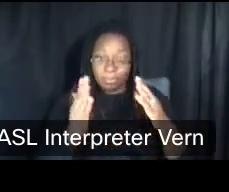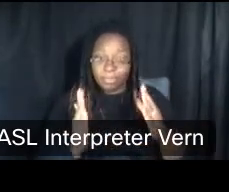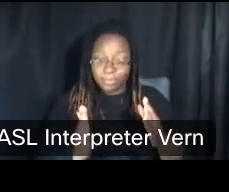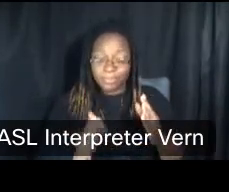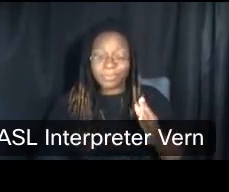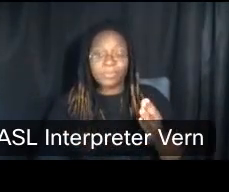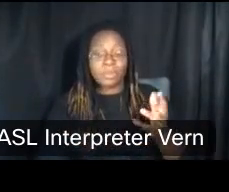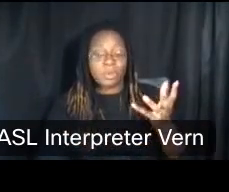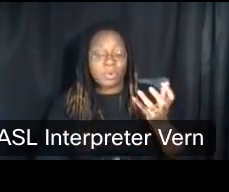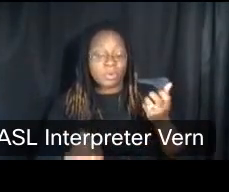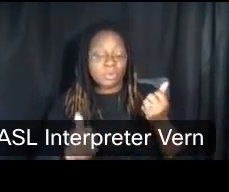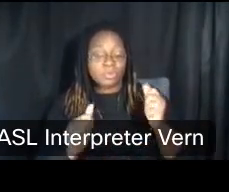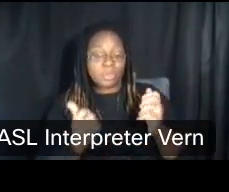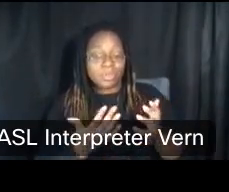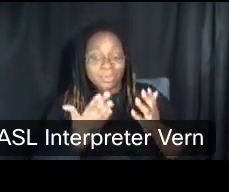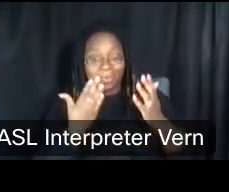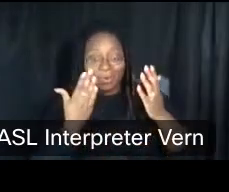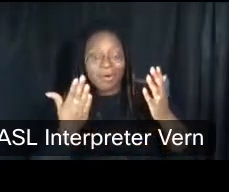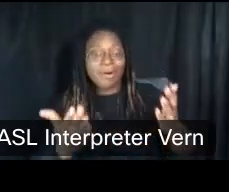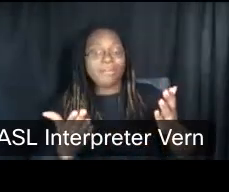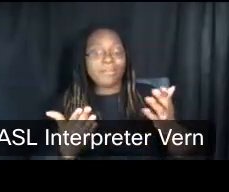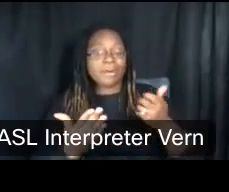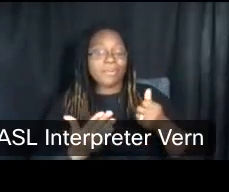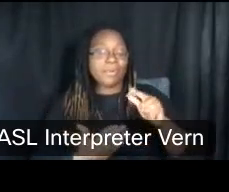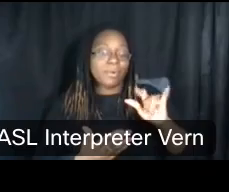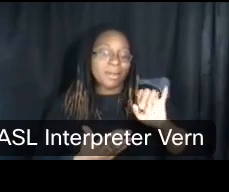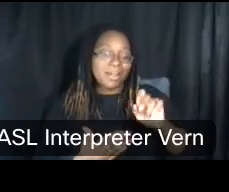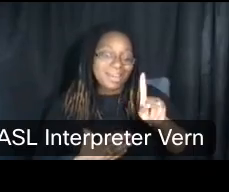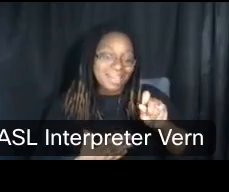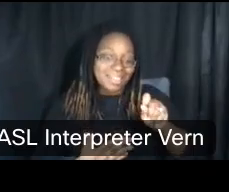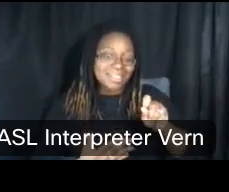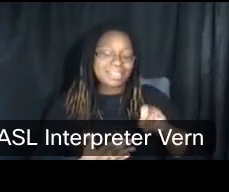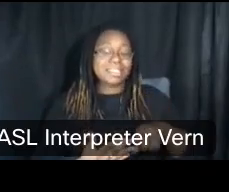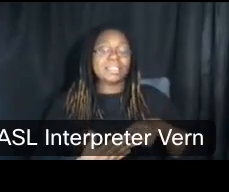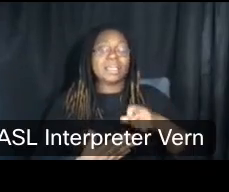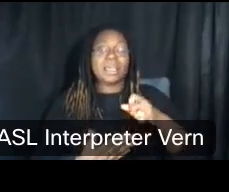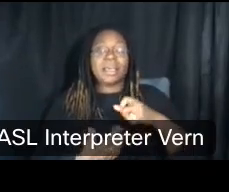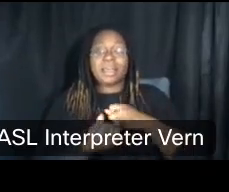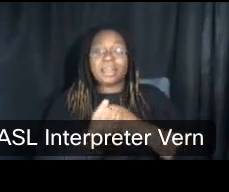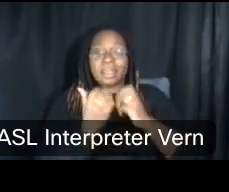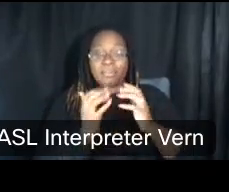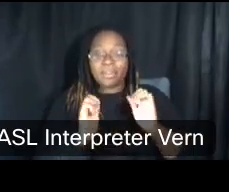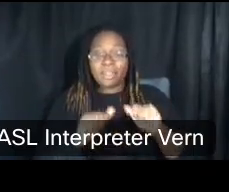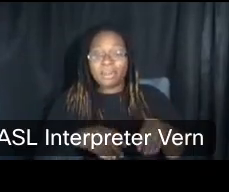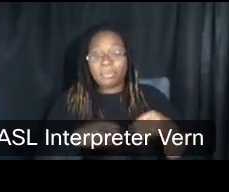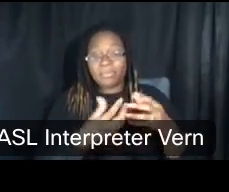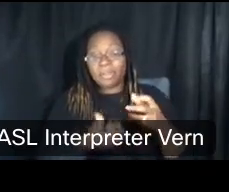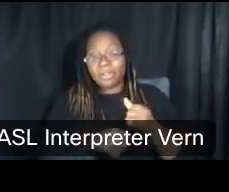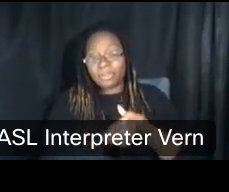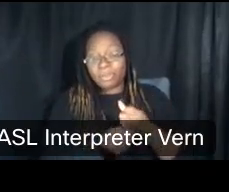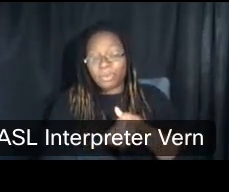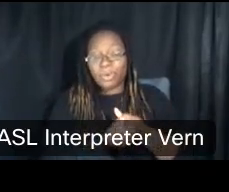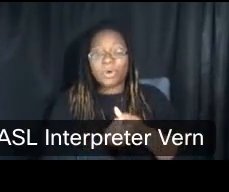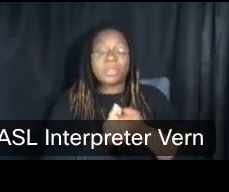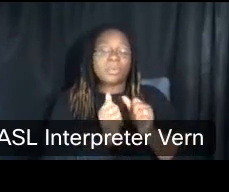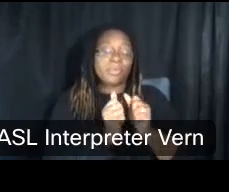to offer some links to an advocate to be able to support with some safety planning, some